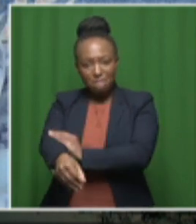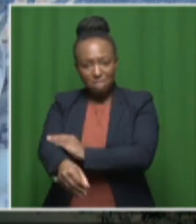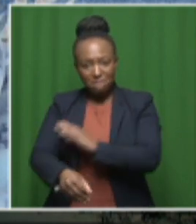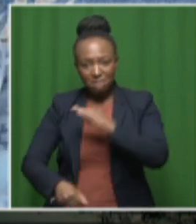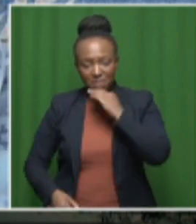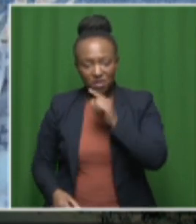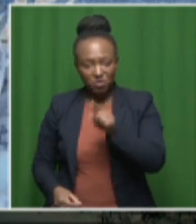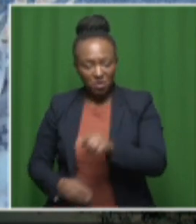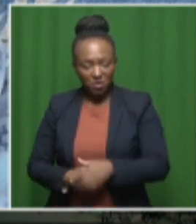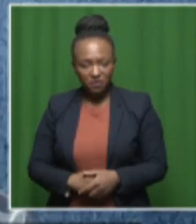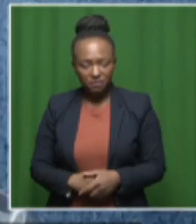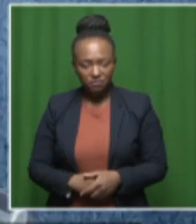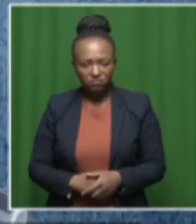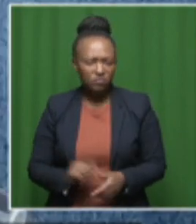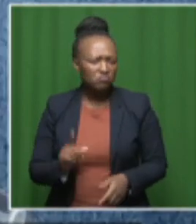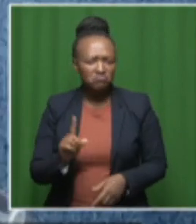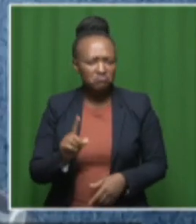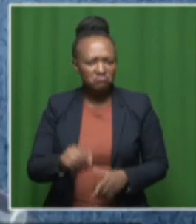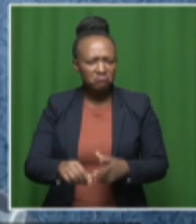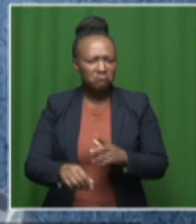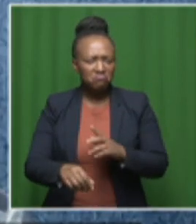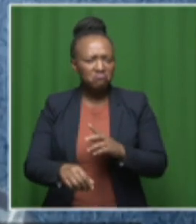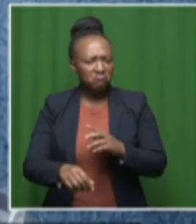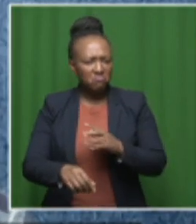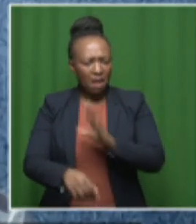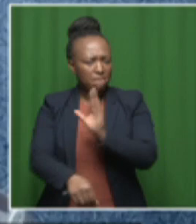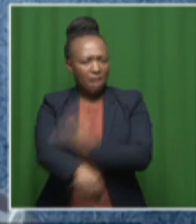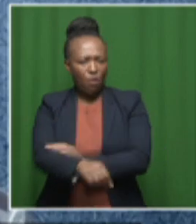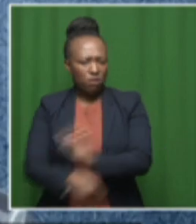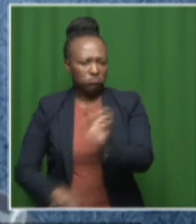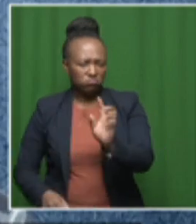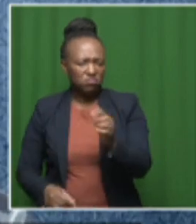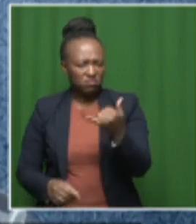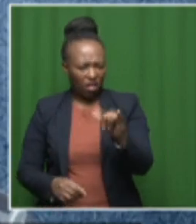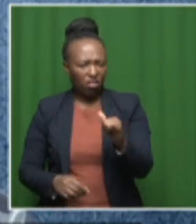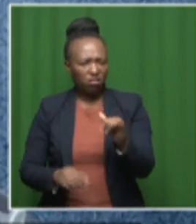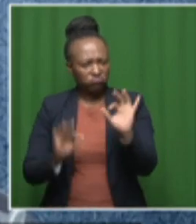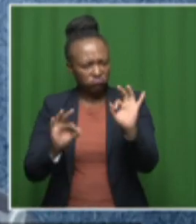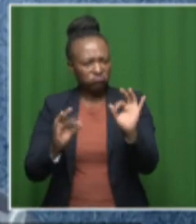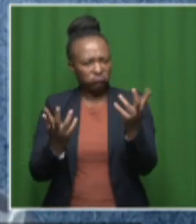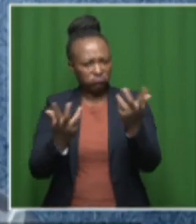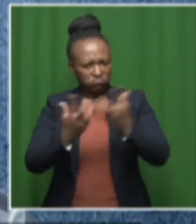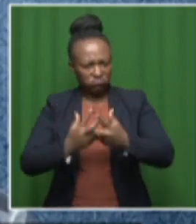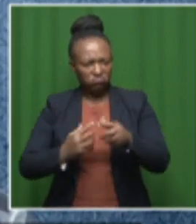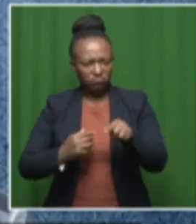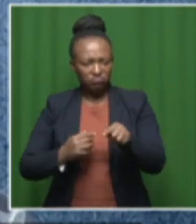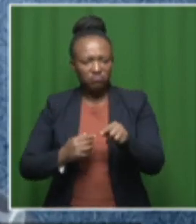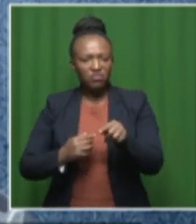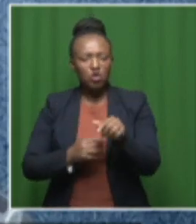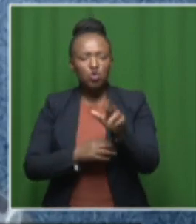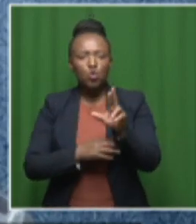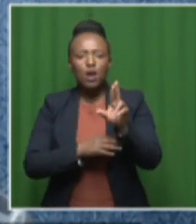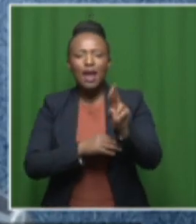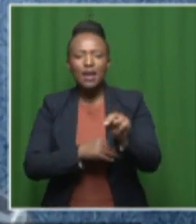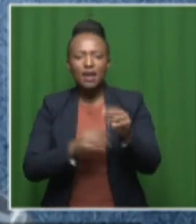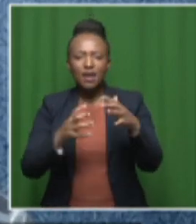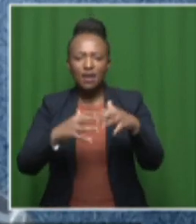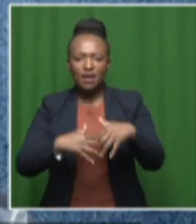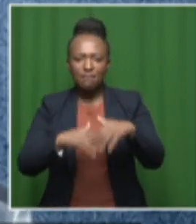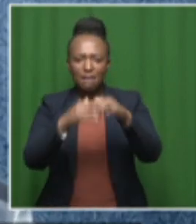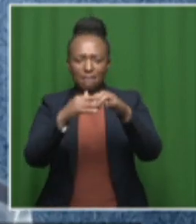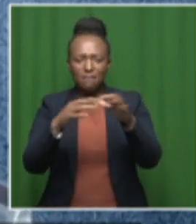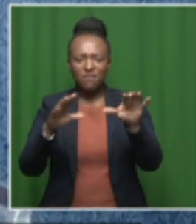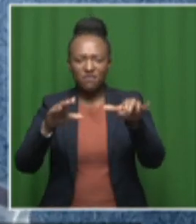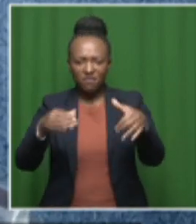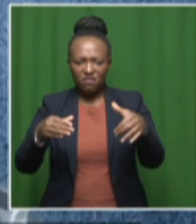Certainly not powerless, very relevant, and the charter upon which the UN was established remains I think our North